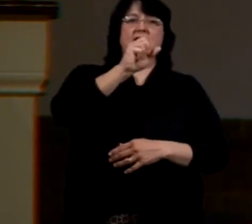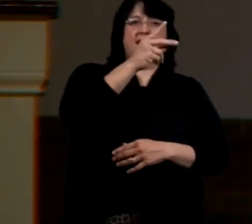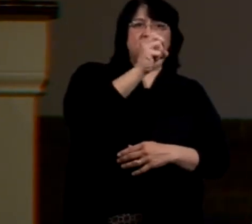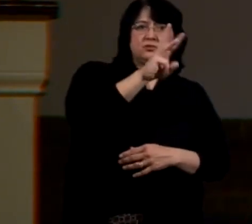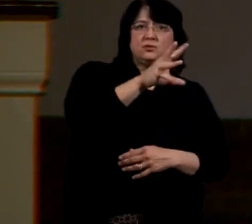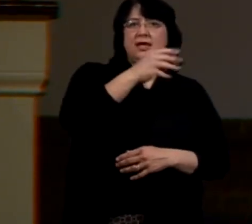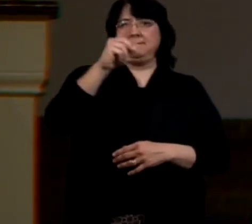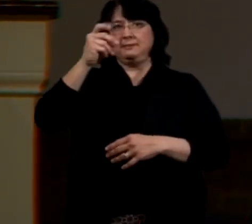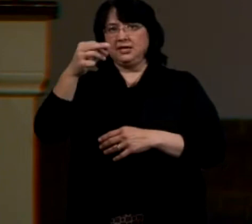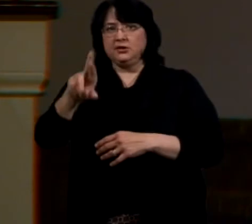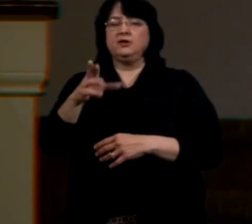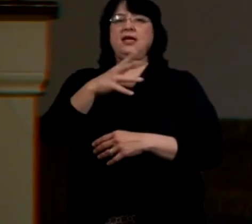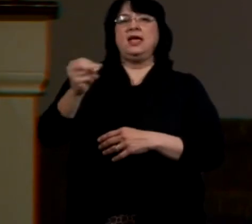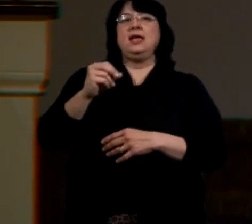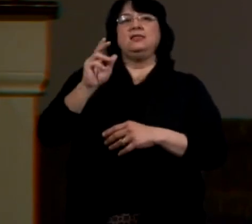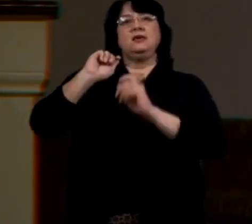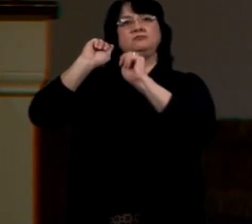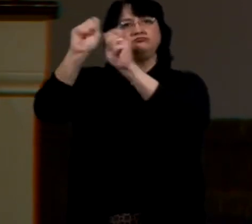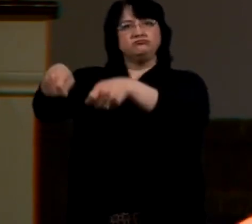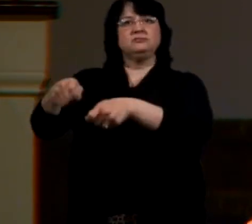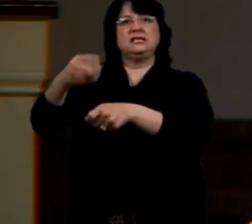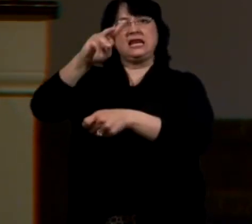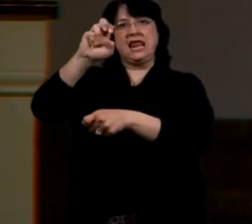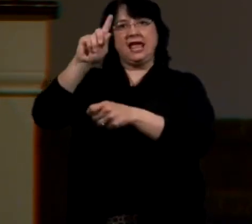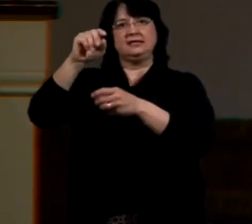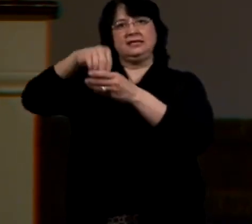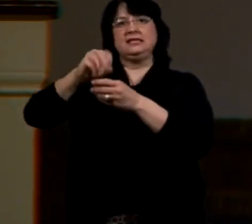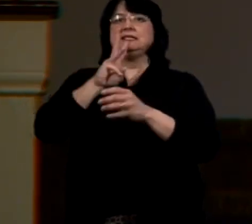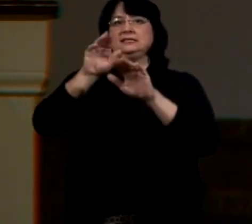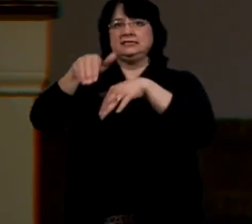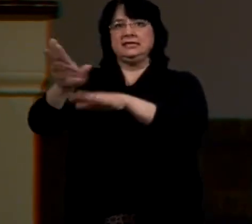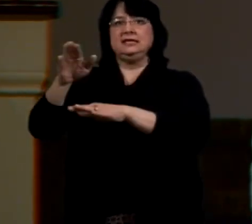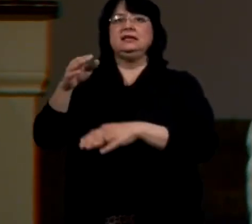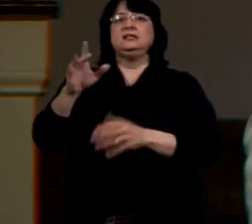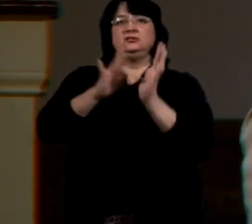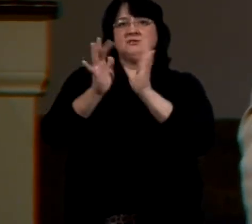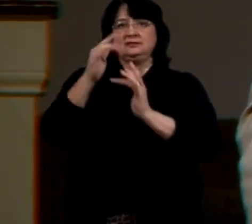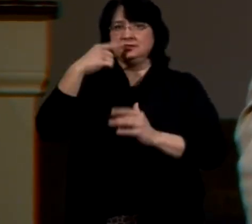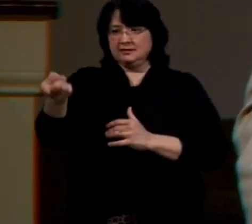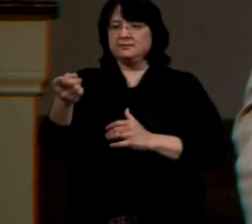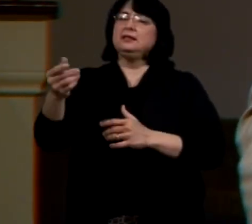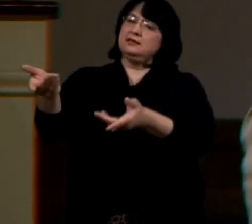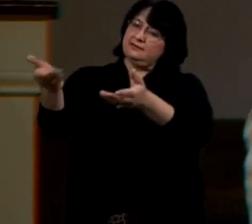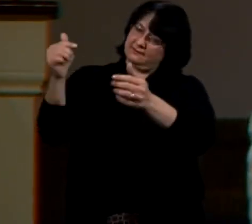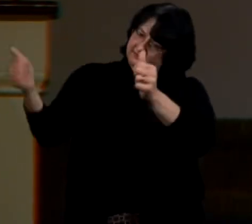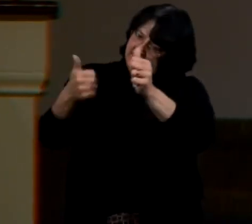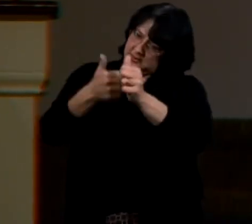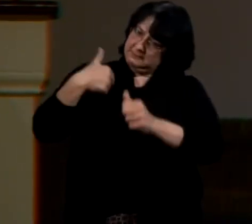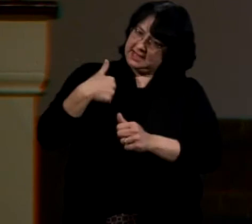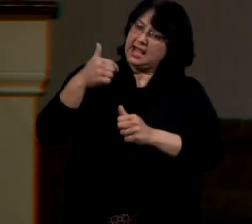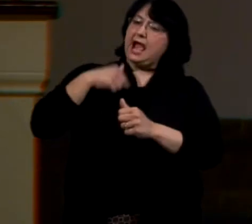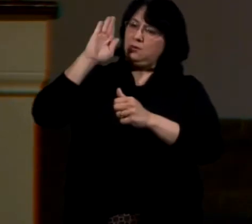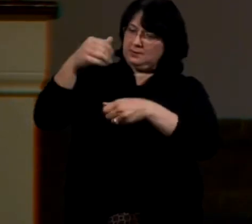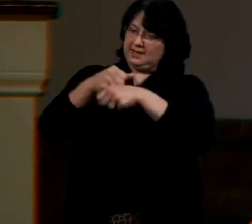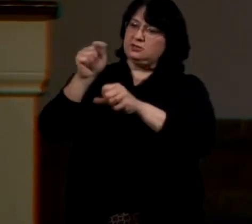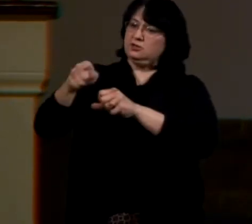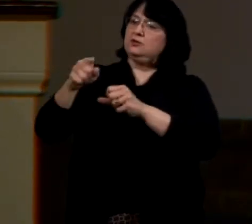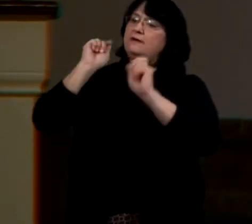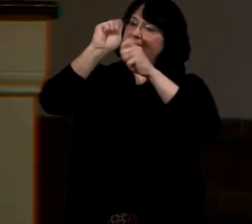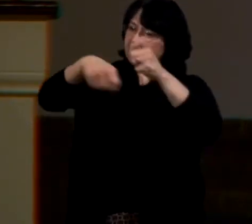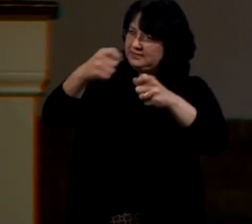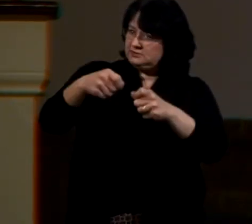a net into the sea, for they were fishers. And he saith unto them, follow me, and I will make you fishers of